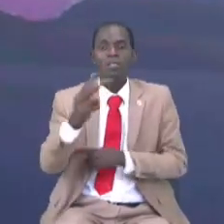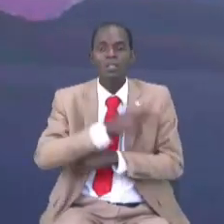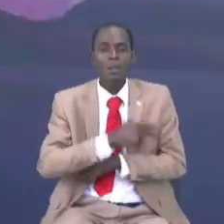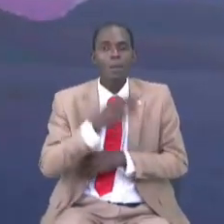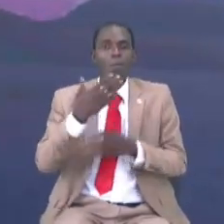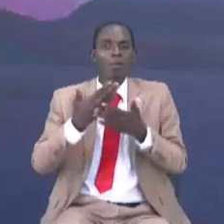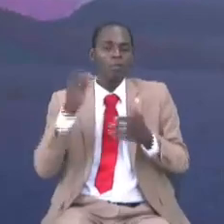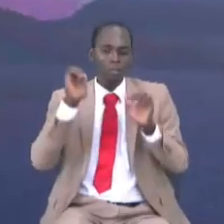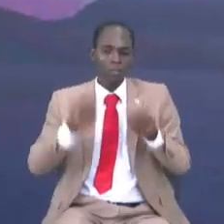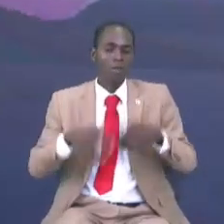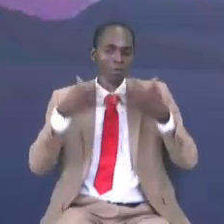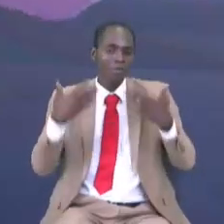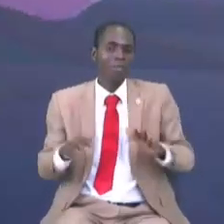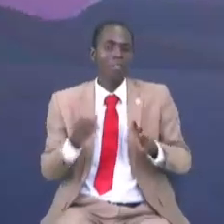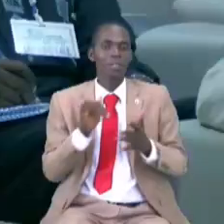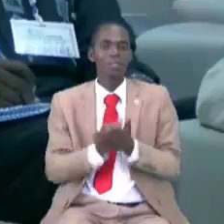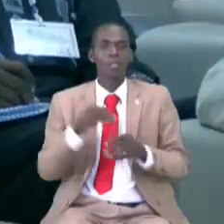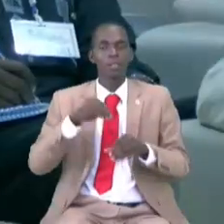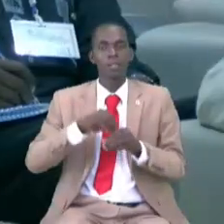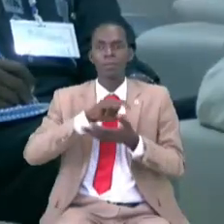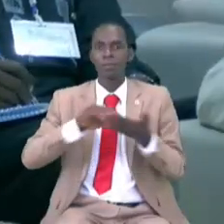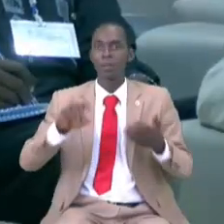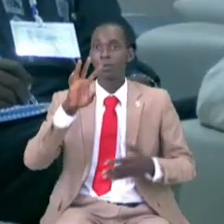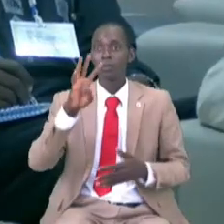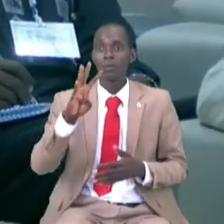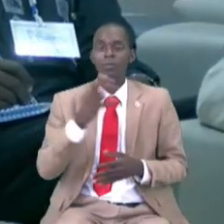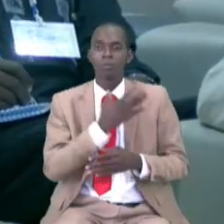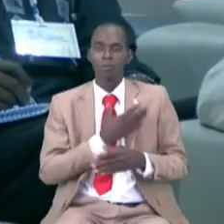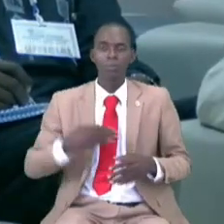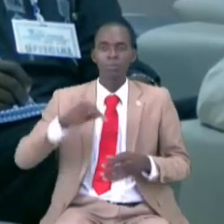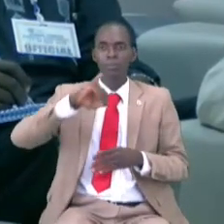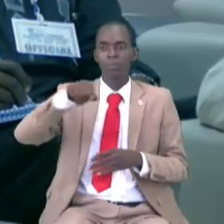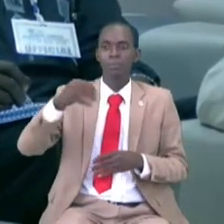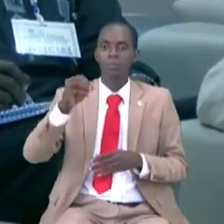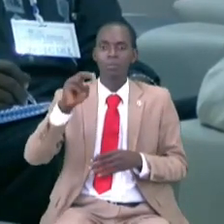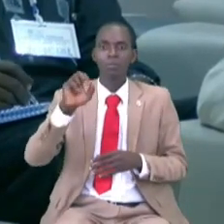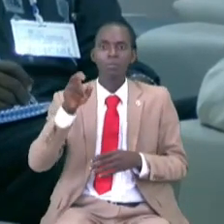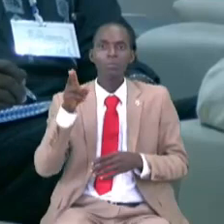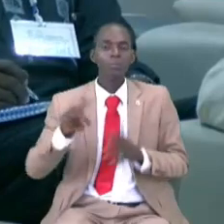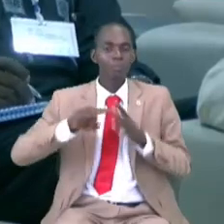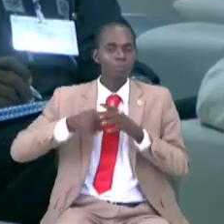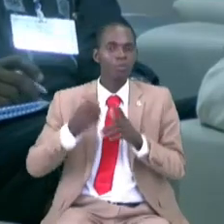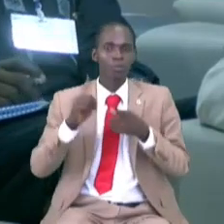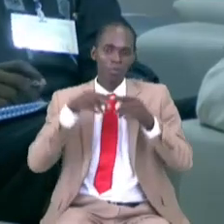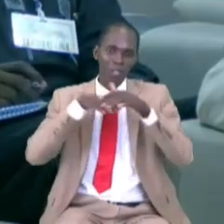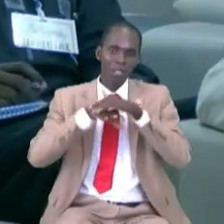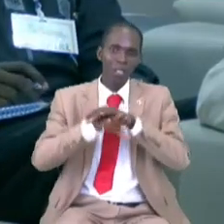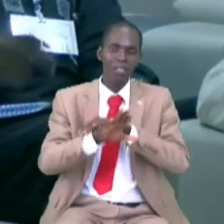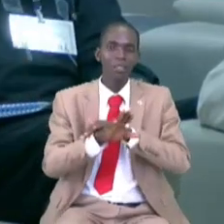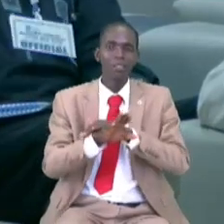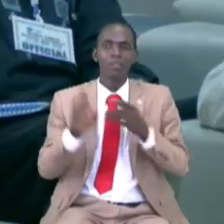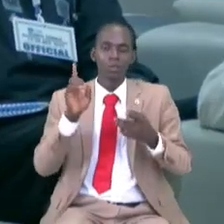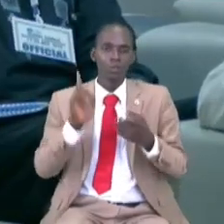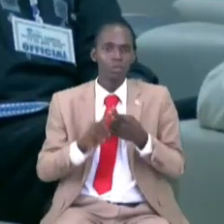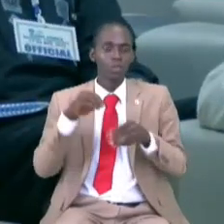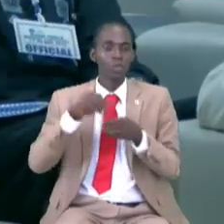Jonah began to enter into the city a day's journey, and he cried